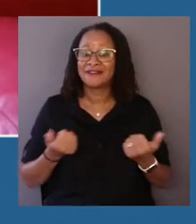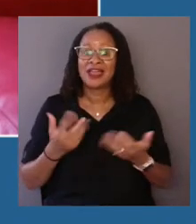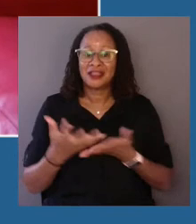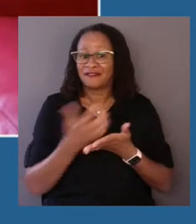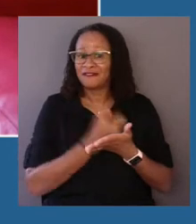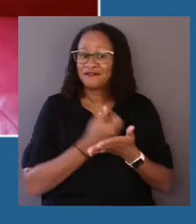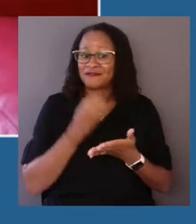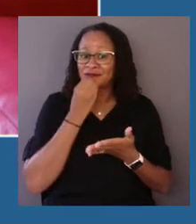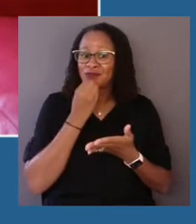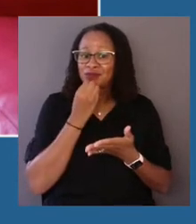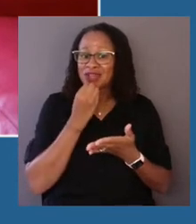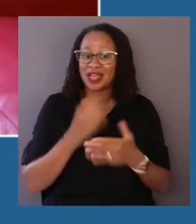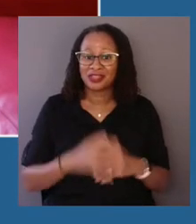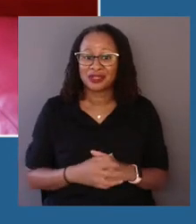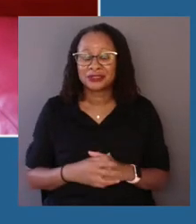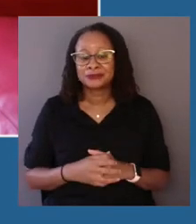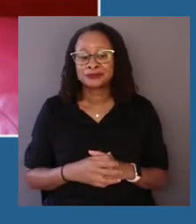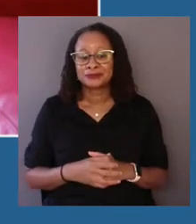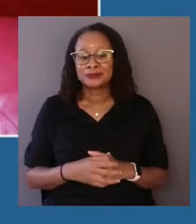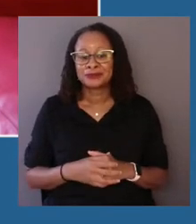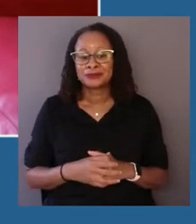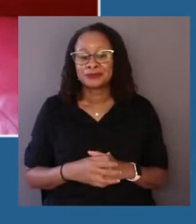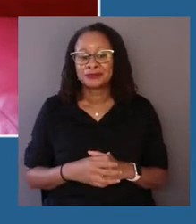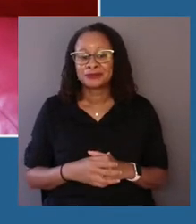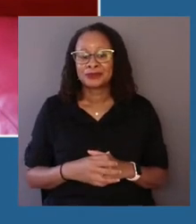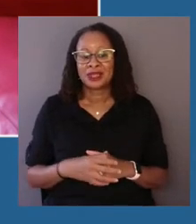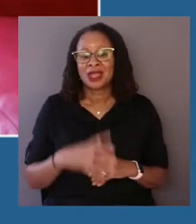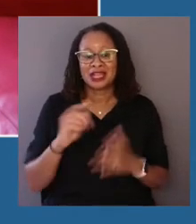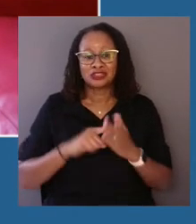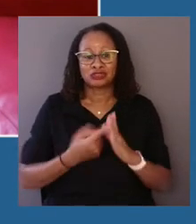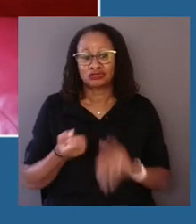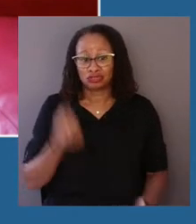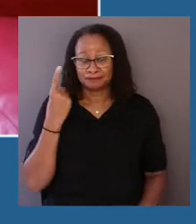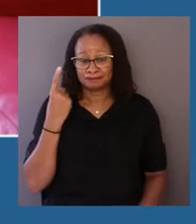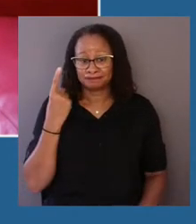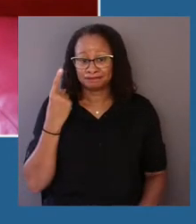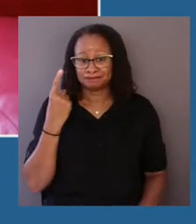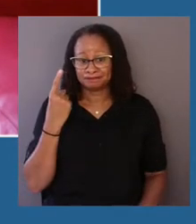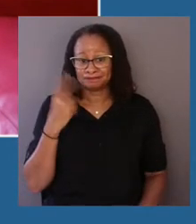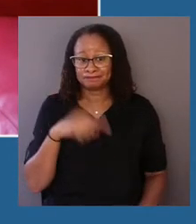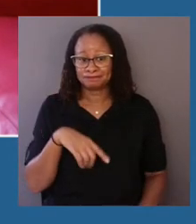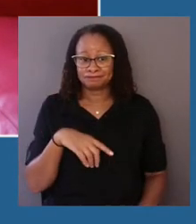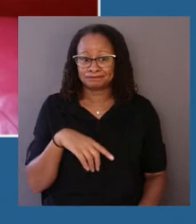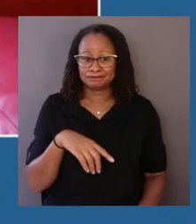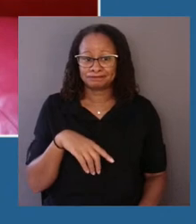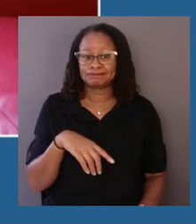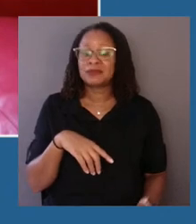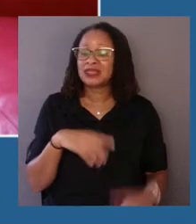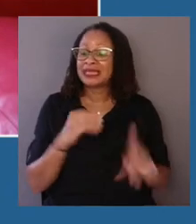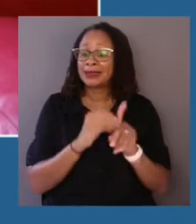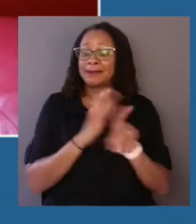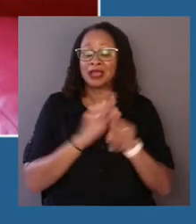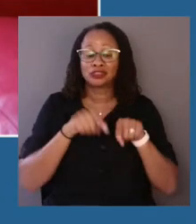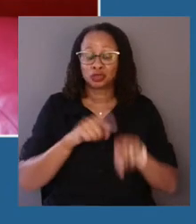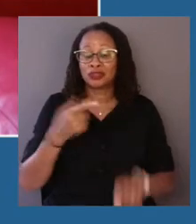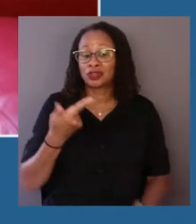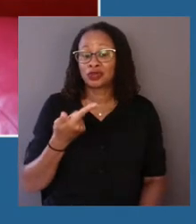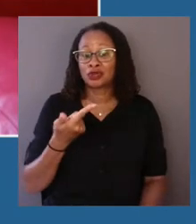And I also began to understand impacts of sea the Gulf Coast. So even